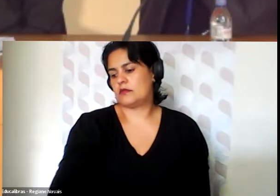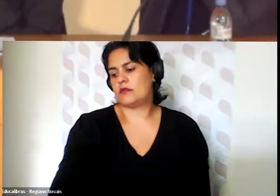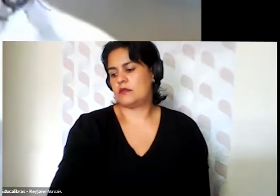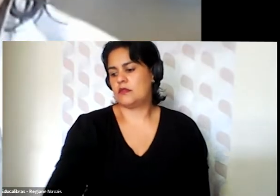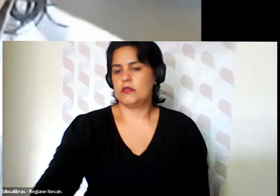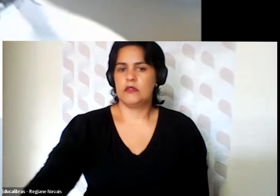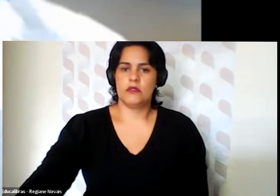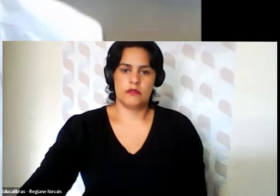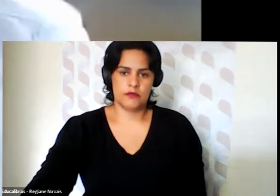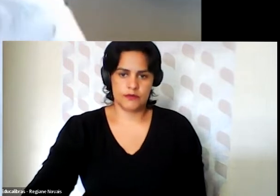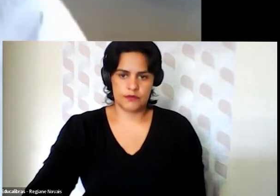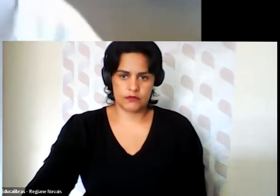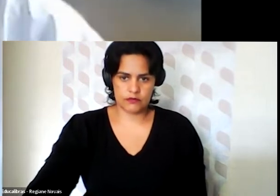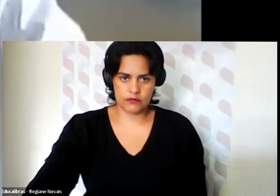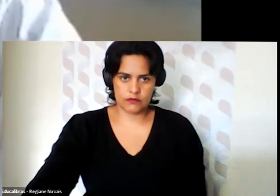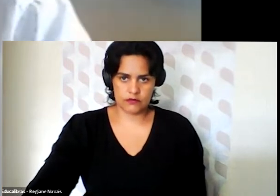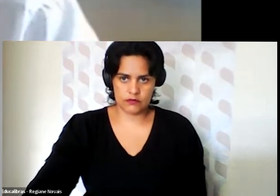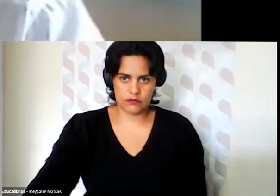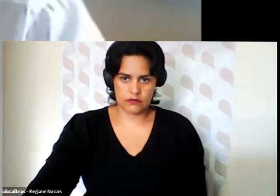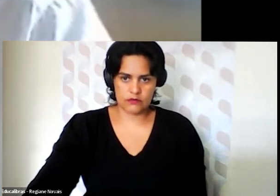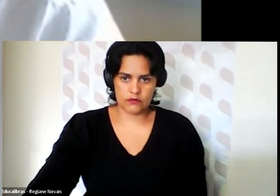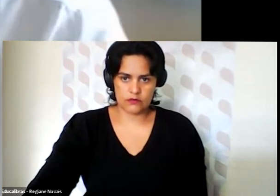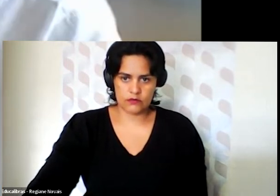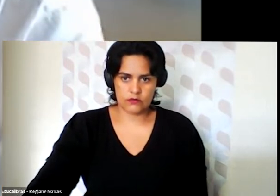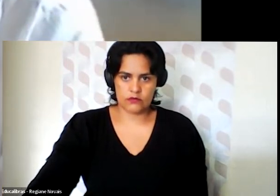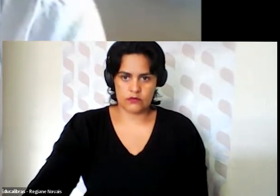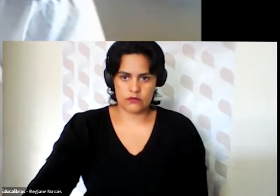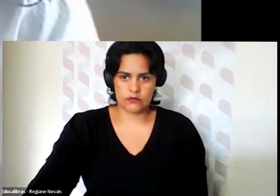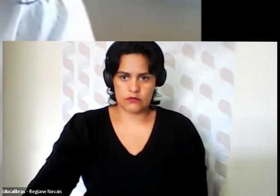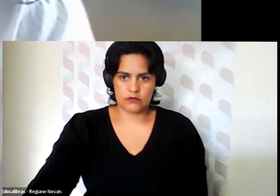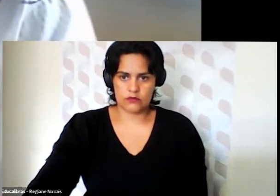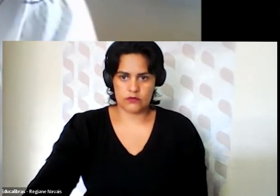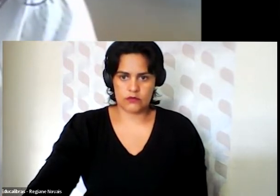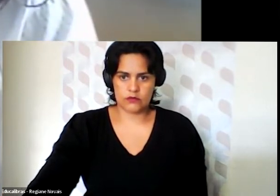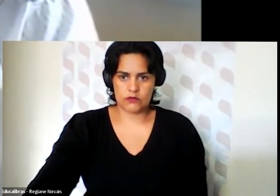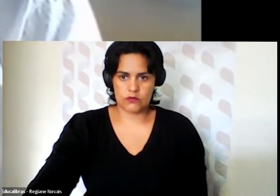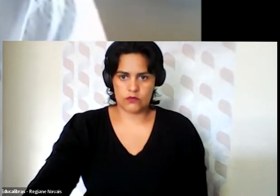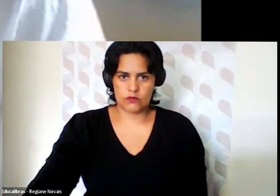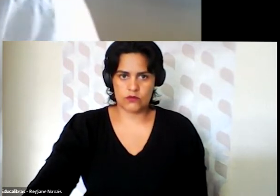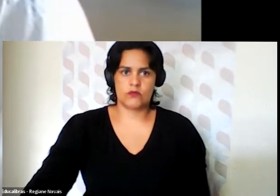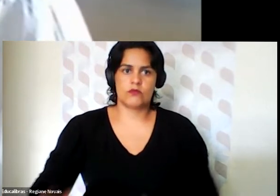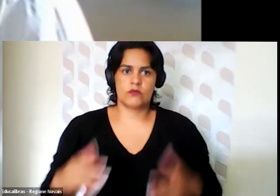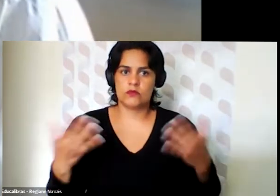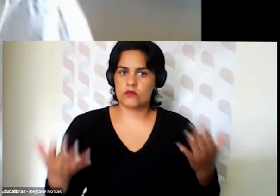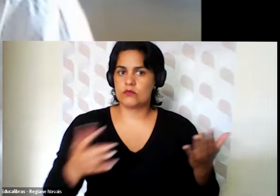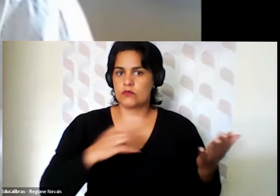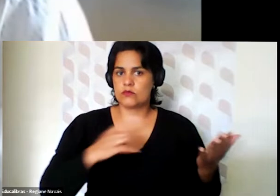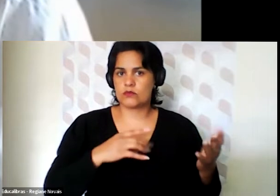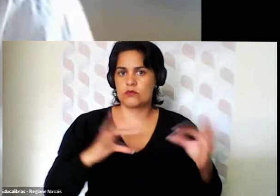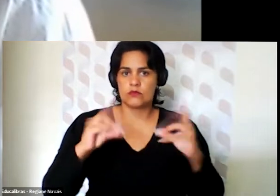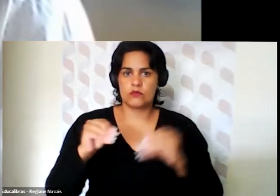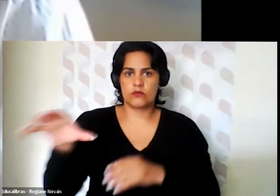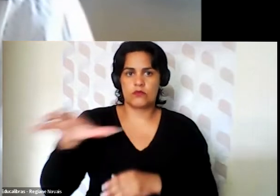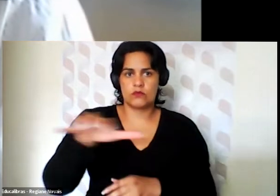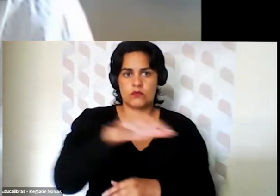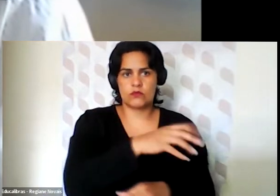Thank you so much. Can you hear me well? Yes. Okay, thank you so much. So good afternoon for those in Brazil. Good evening for those in